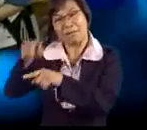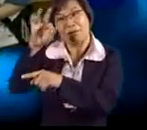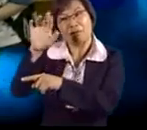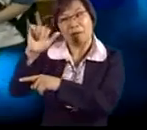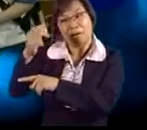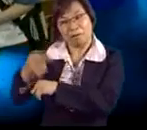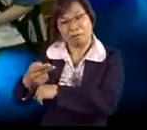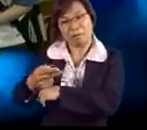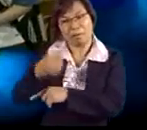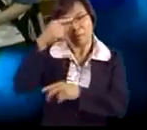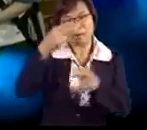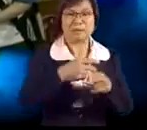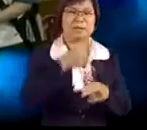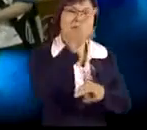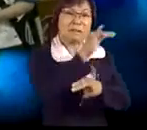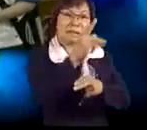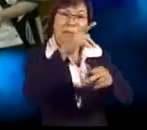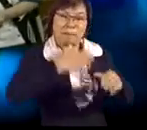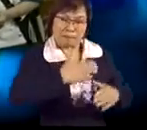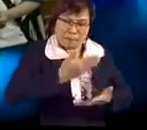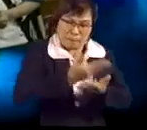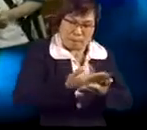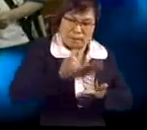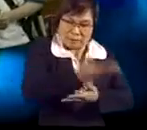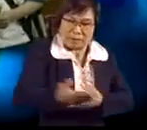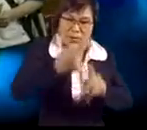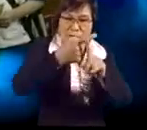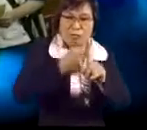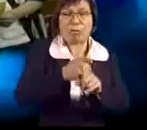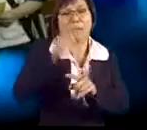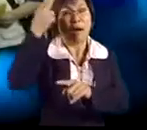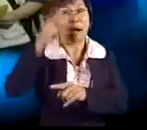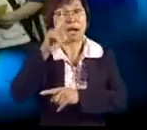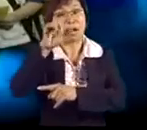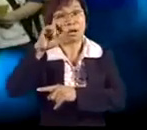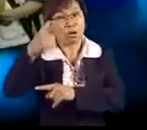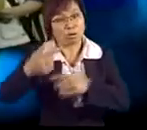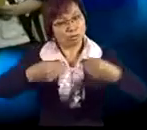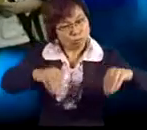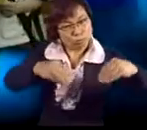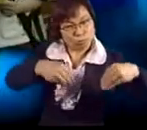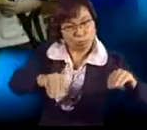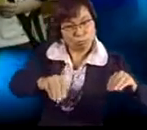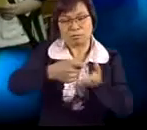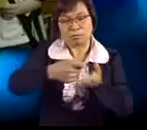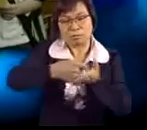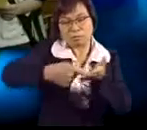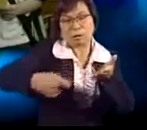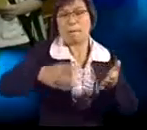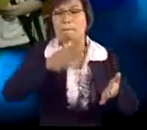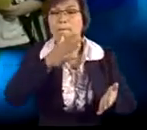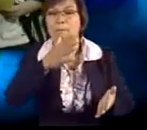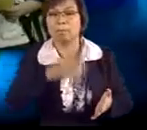No, it's not for me. It's for my sister Farah. But it says here, Nick, please buy these things from Uncle Leong's